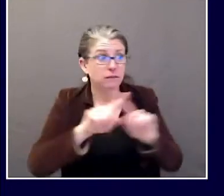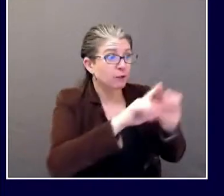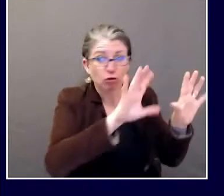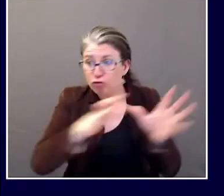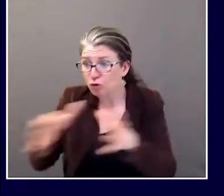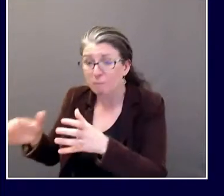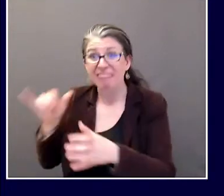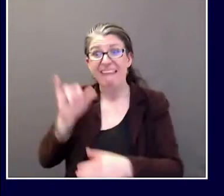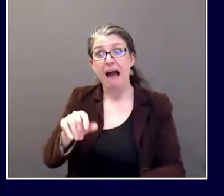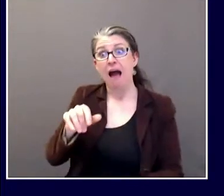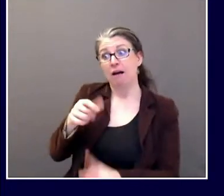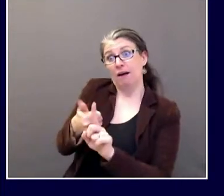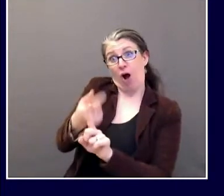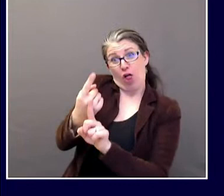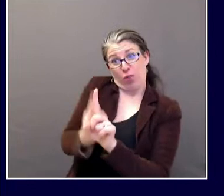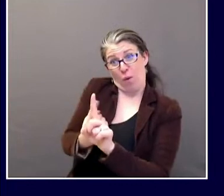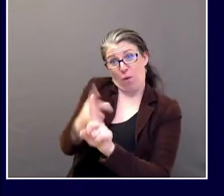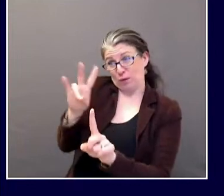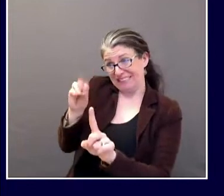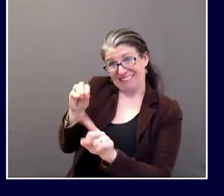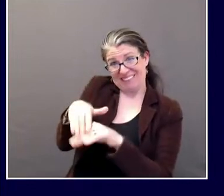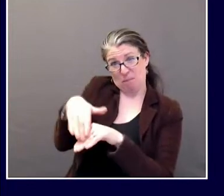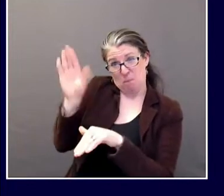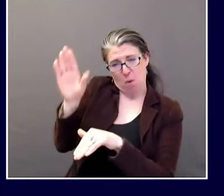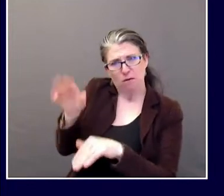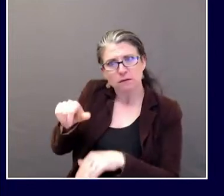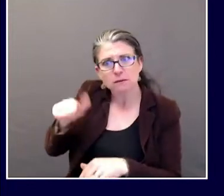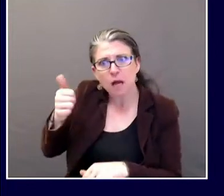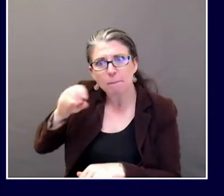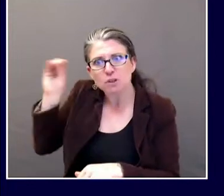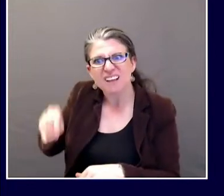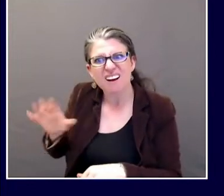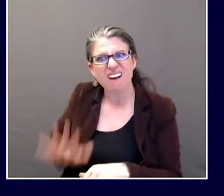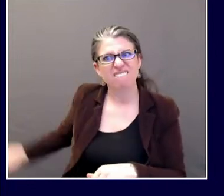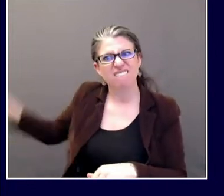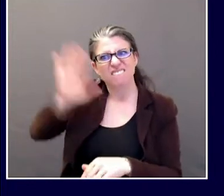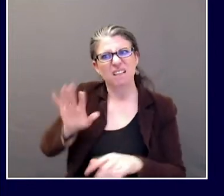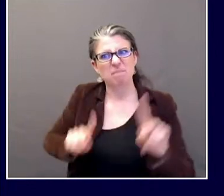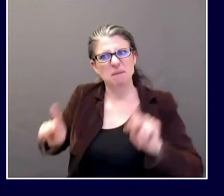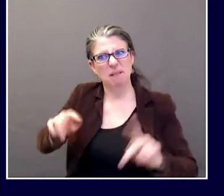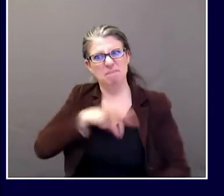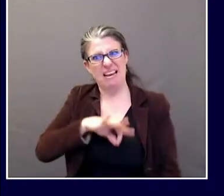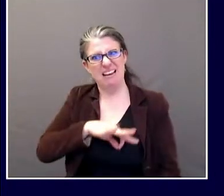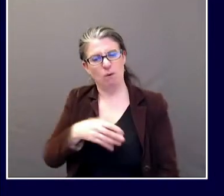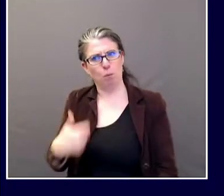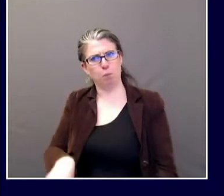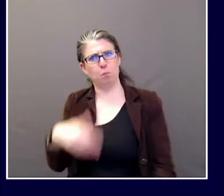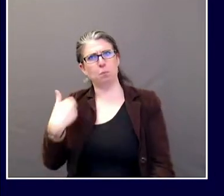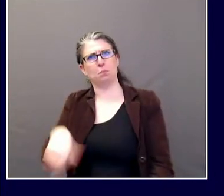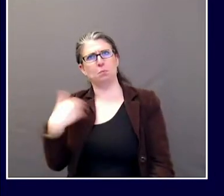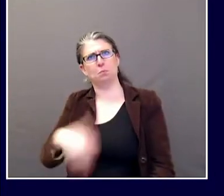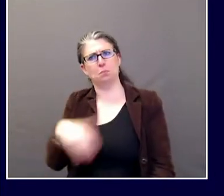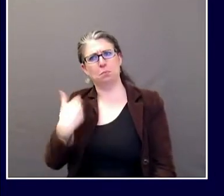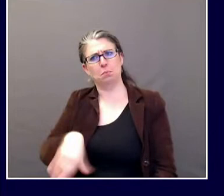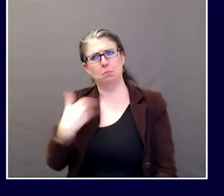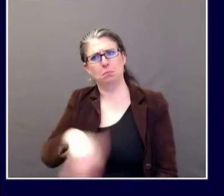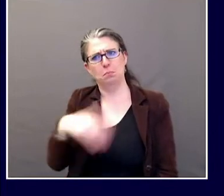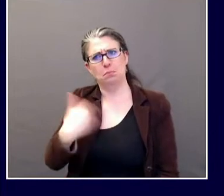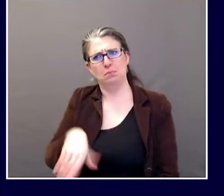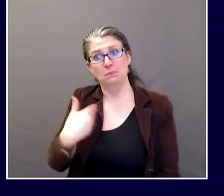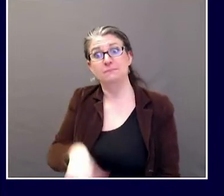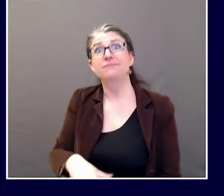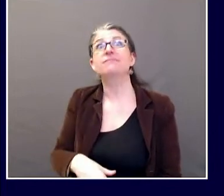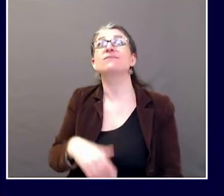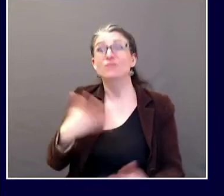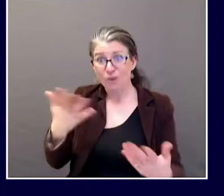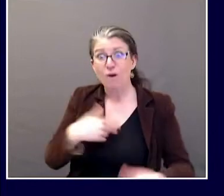65 and older. And thereafter, individuals who have various and different chronic medical conditions. Those are the groups